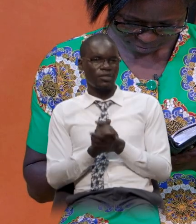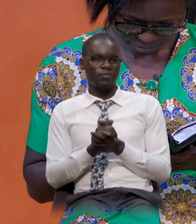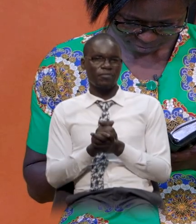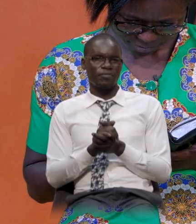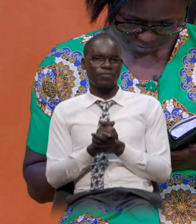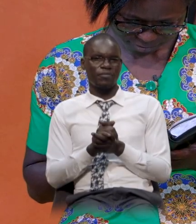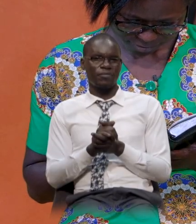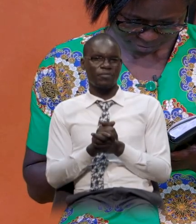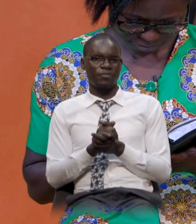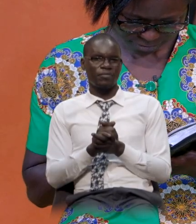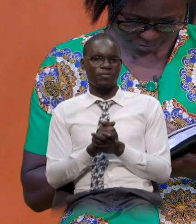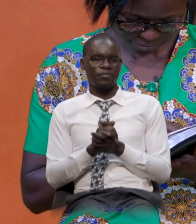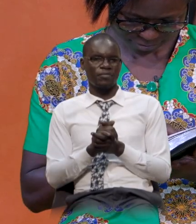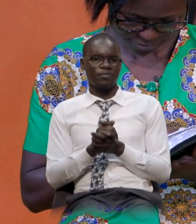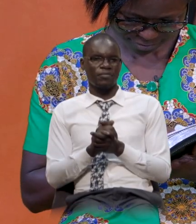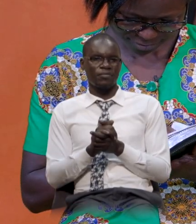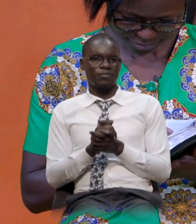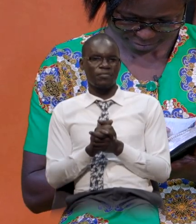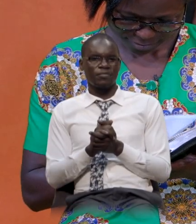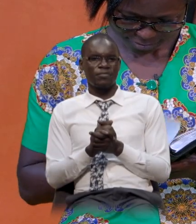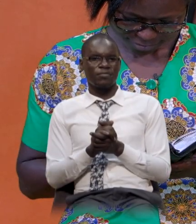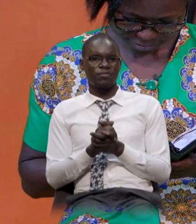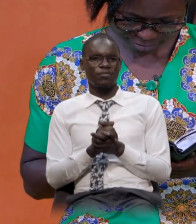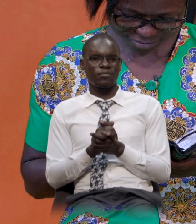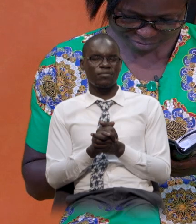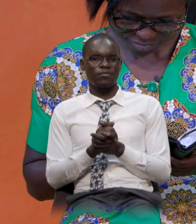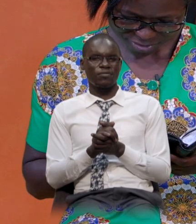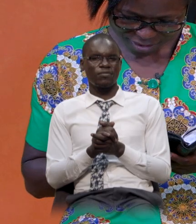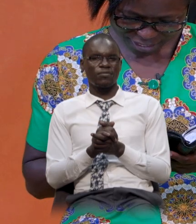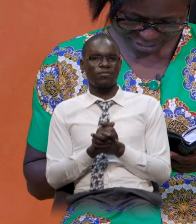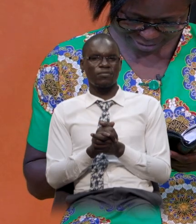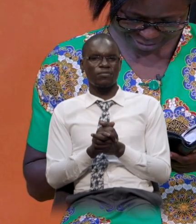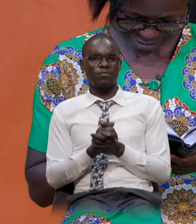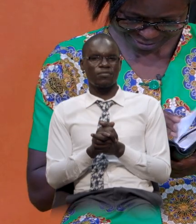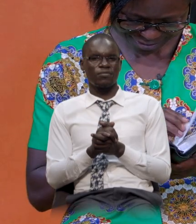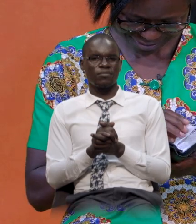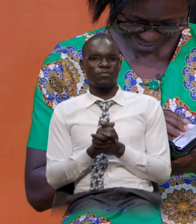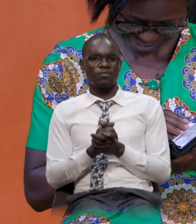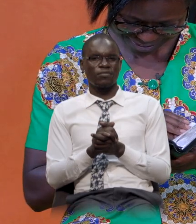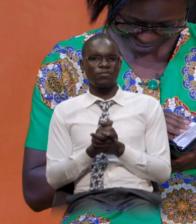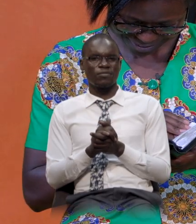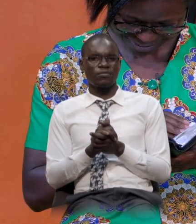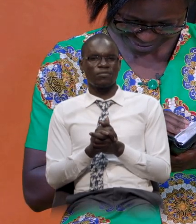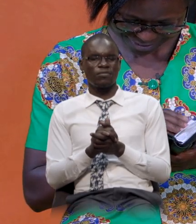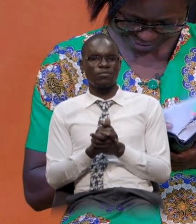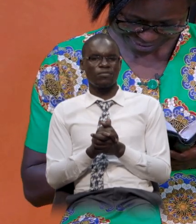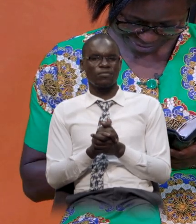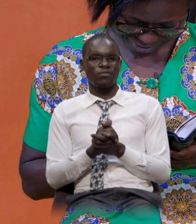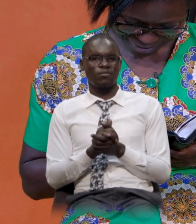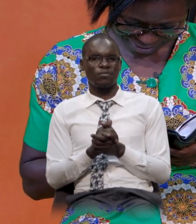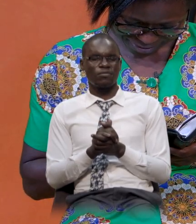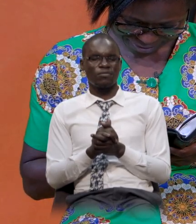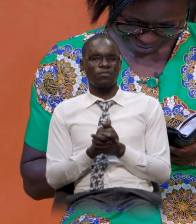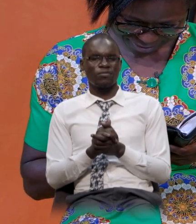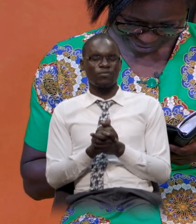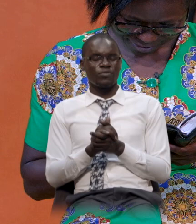First Peter. Yeah, chosen generation, a royal priesthood, yes. A holy Chapter nation, four. God's own people. Chapter 4. No. His own special